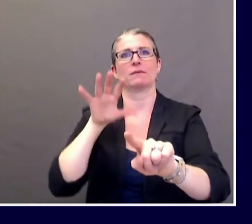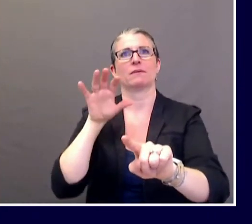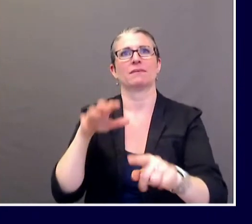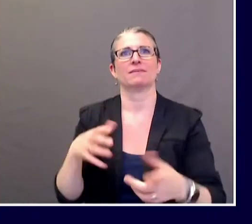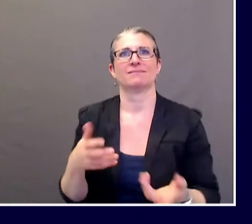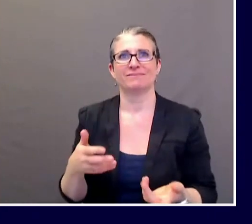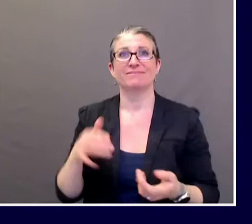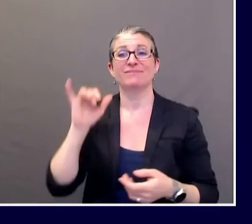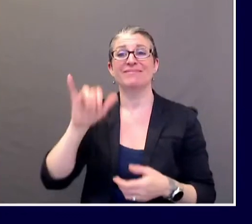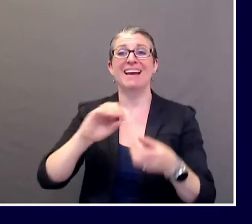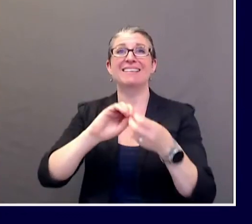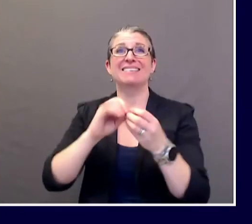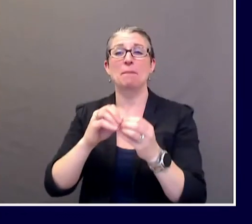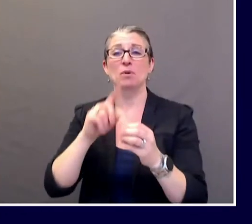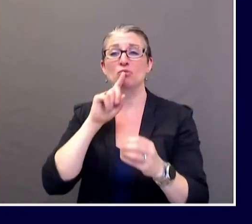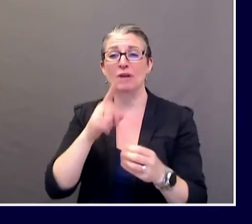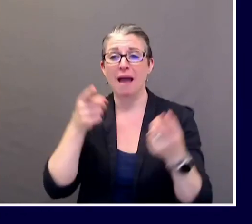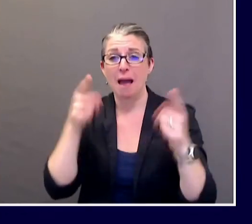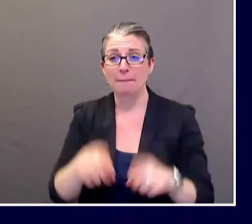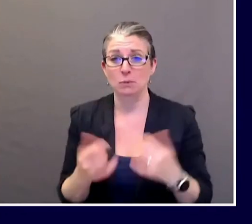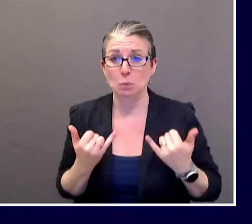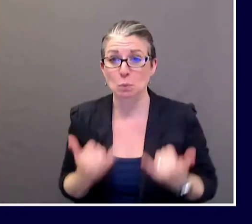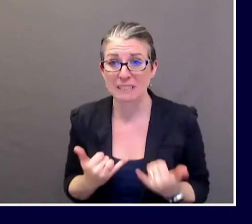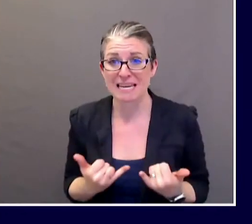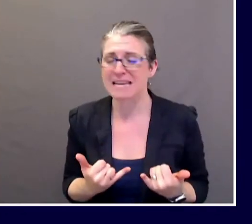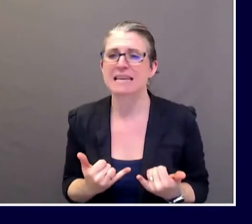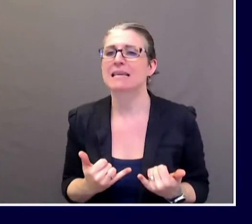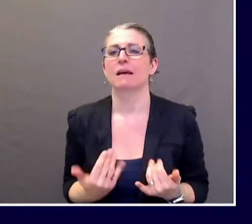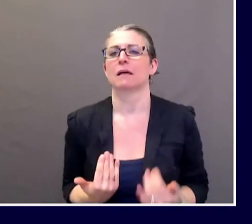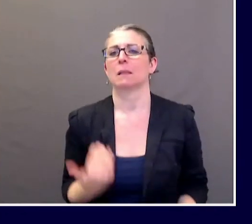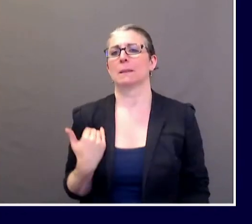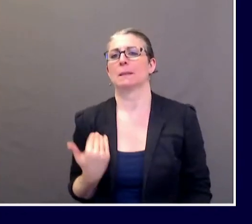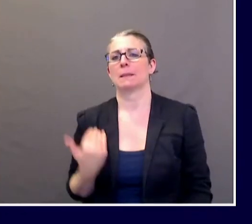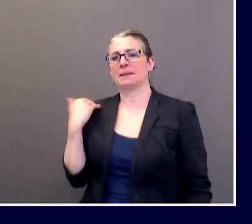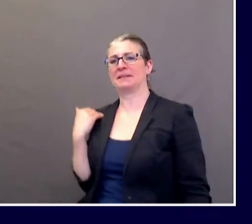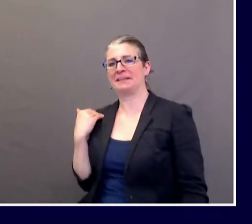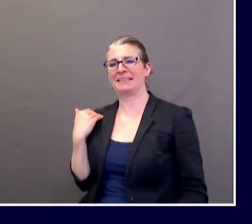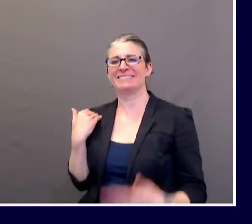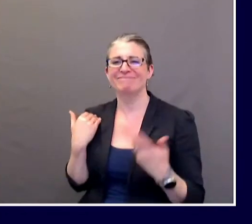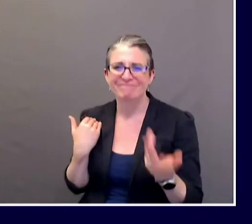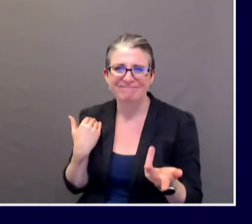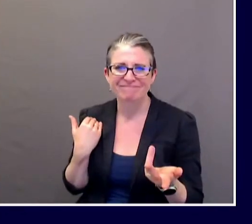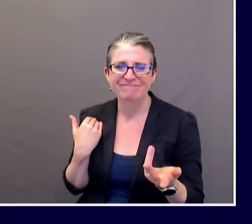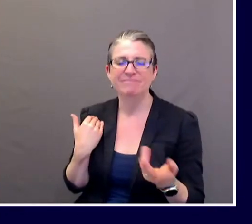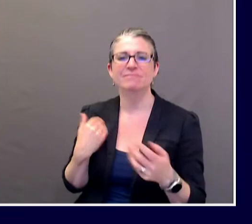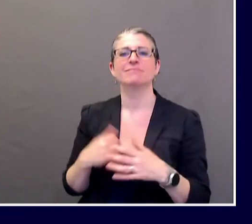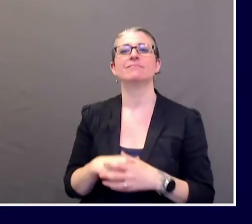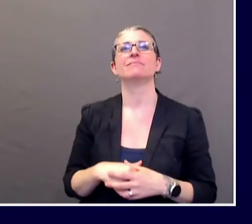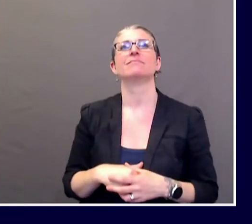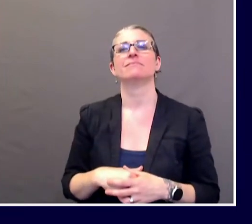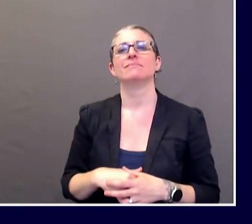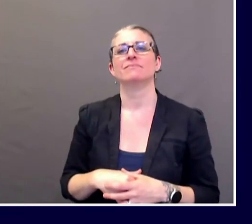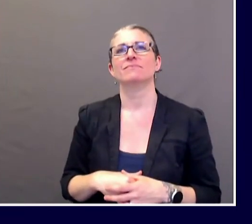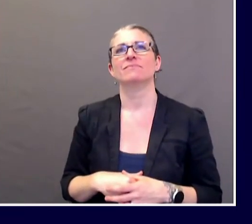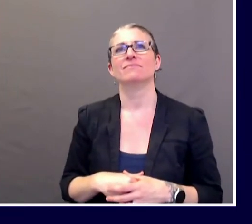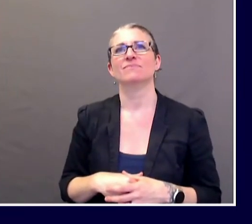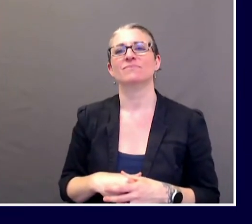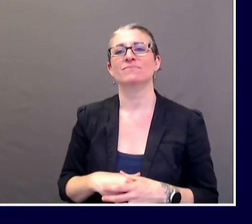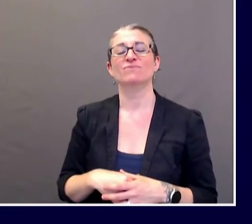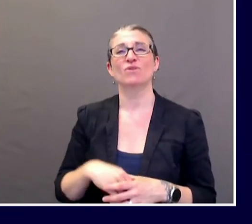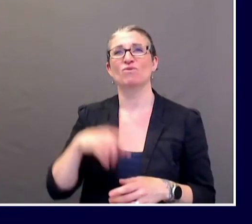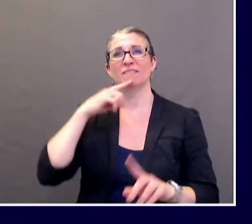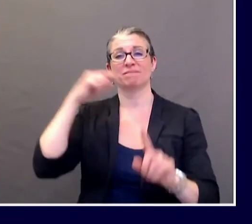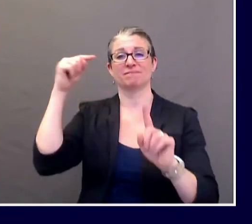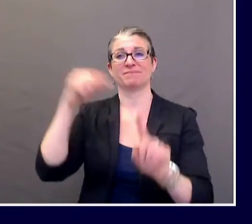but in sequence. I think the bottom line here is that these things are not in conflict with one another. The virus is